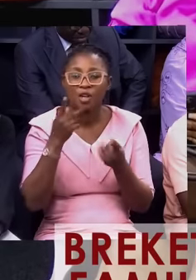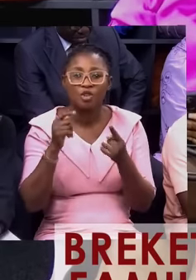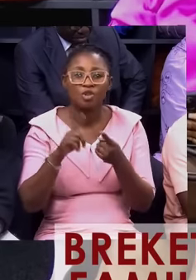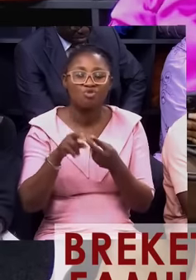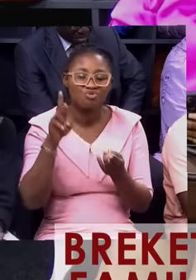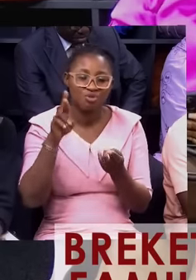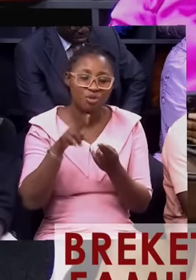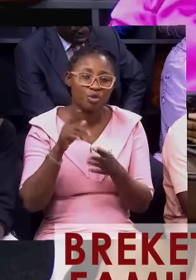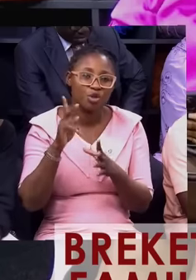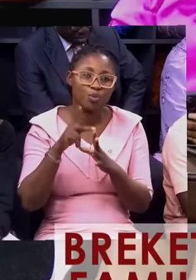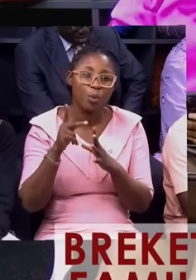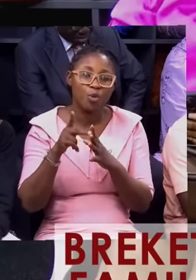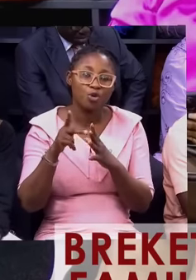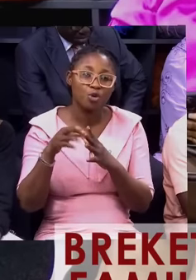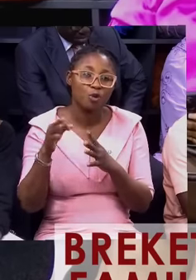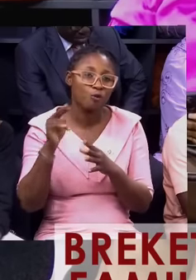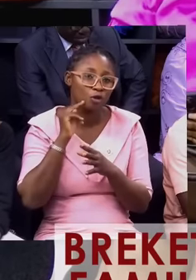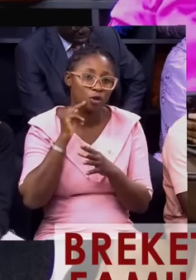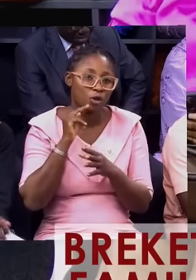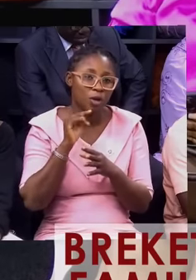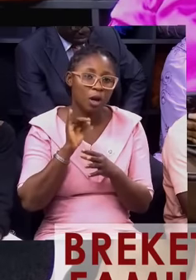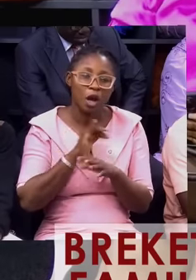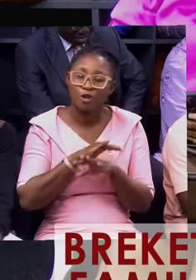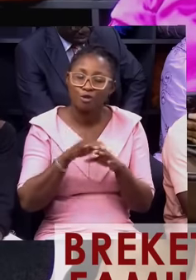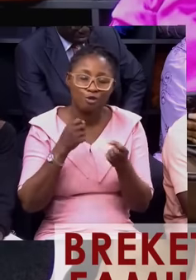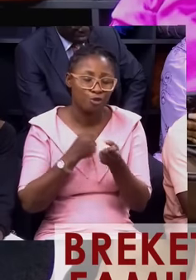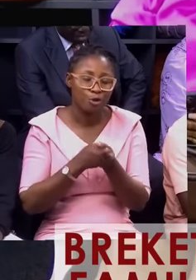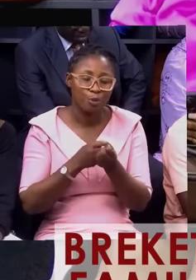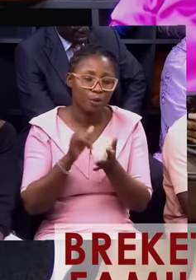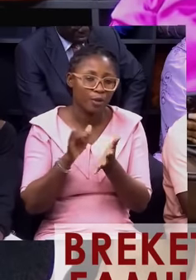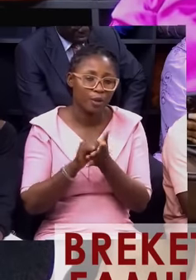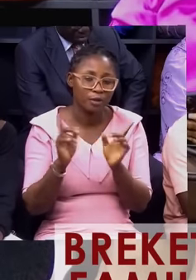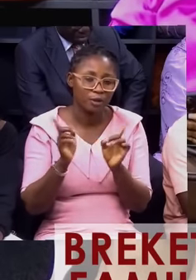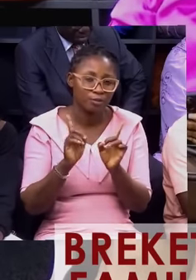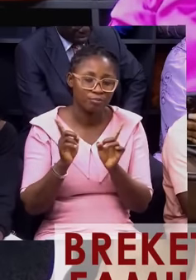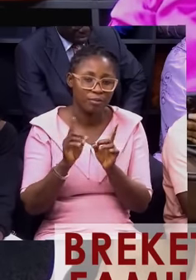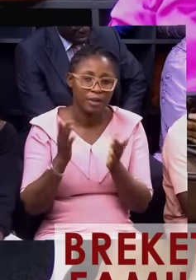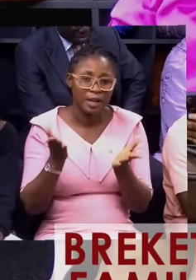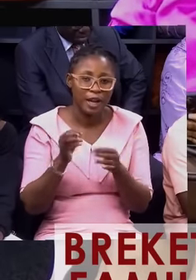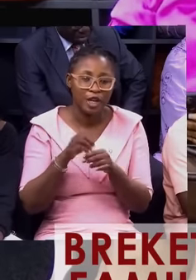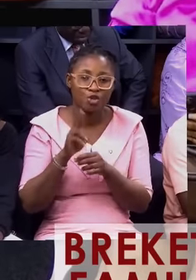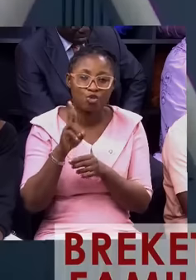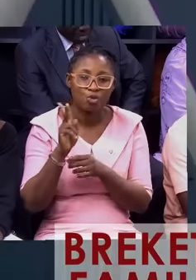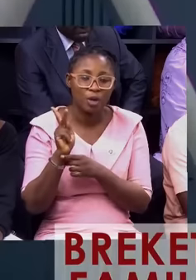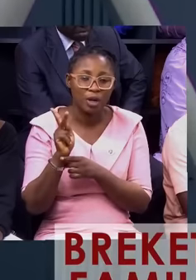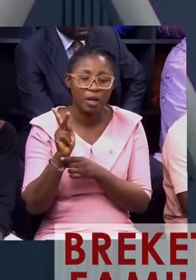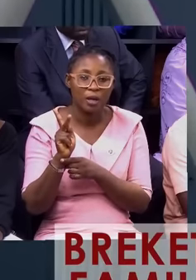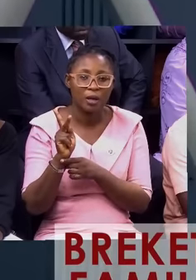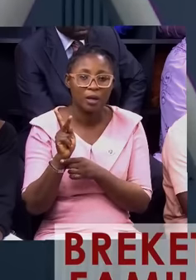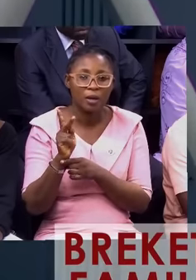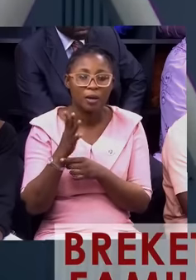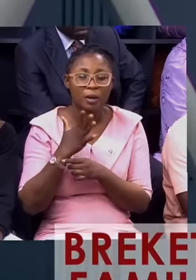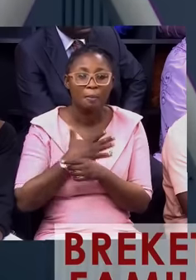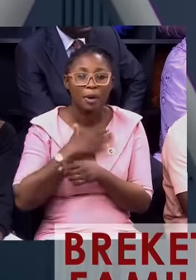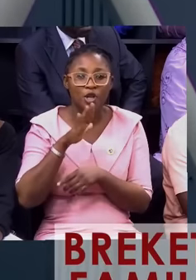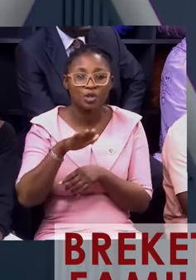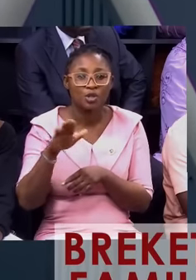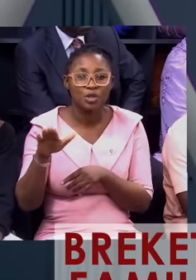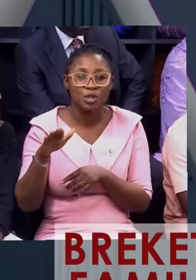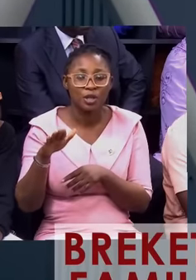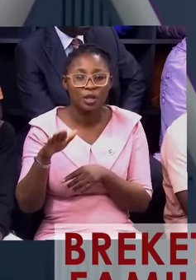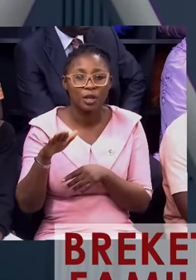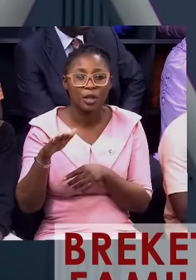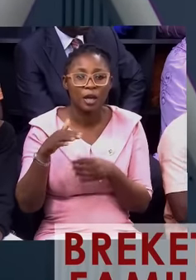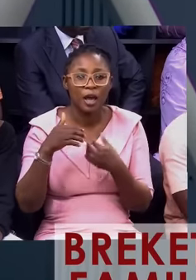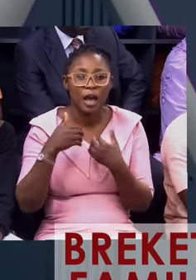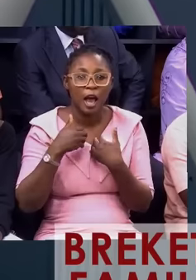introducing the vacine I don't subscribe to that um here in the UK my children have had